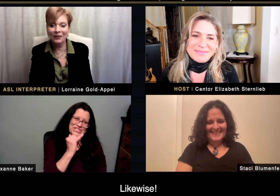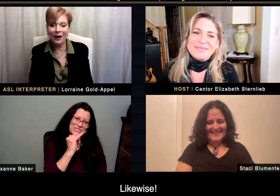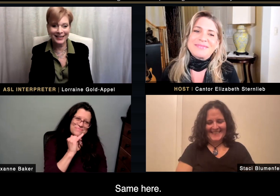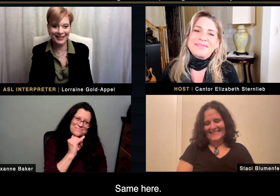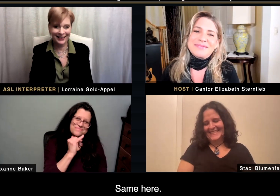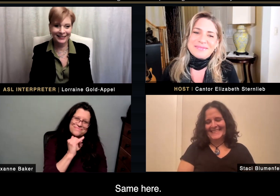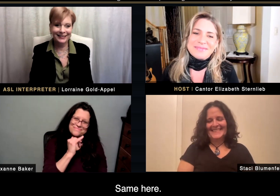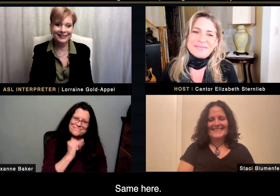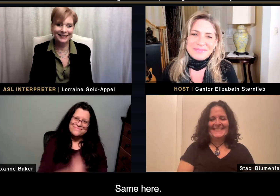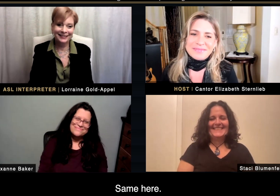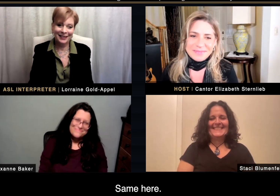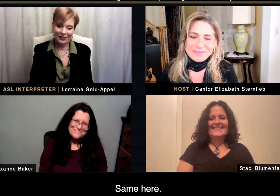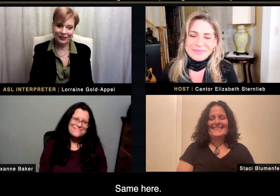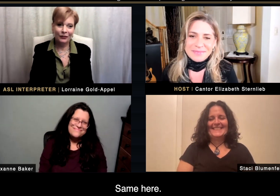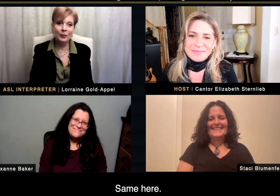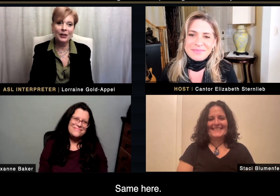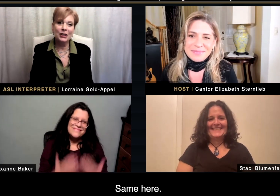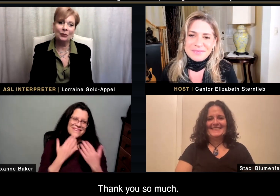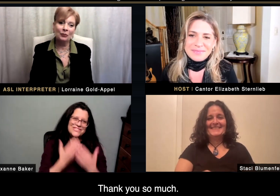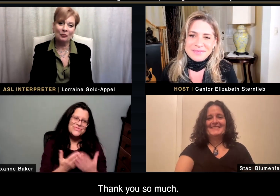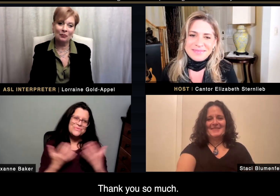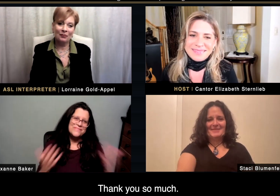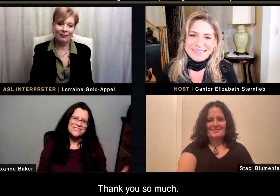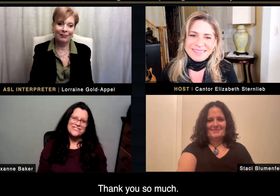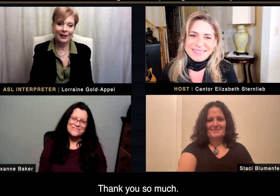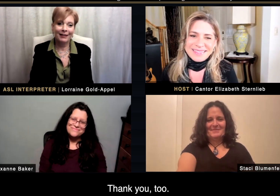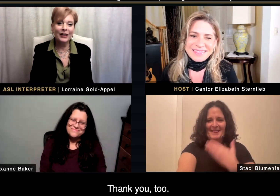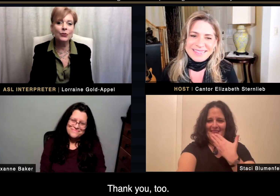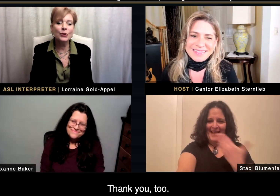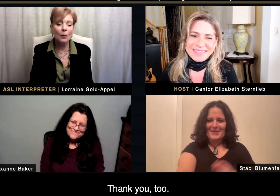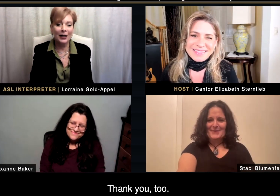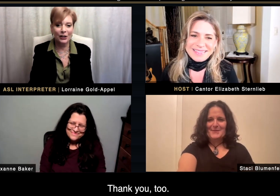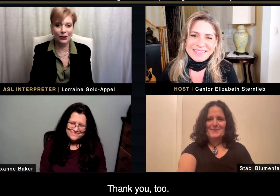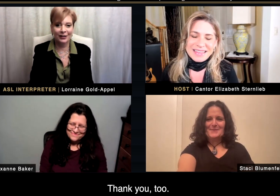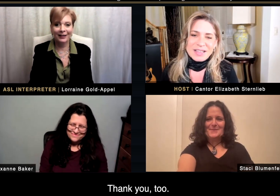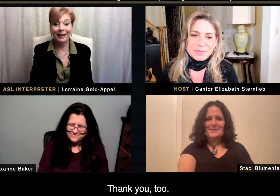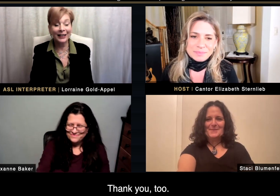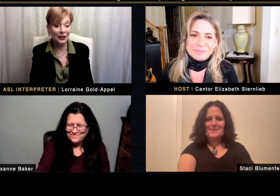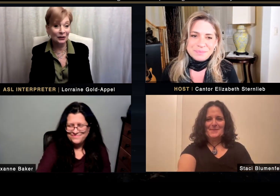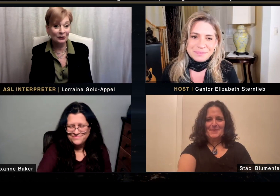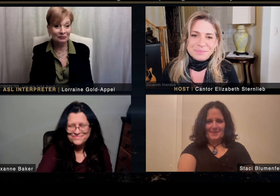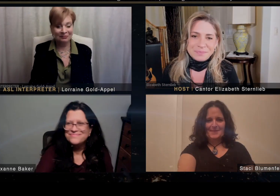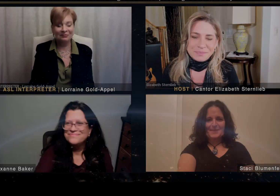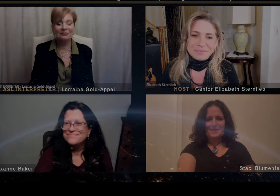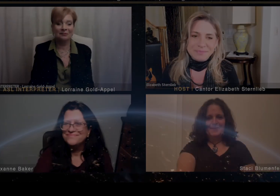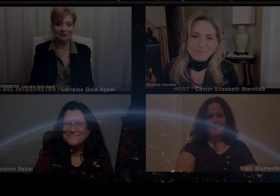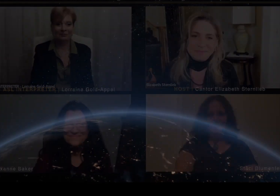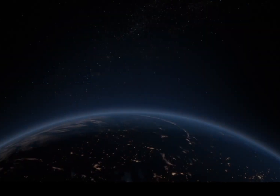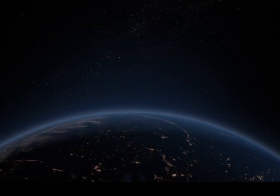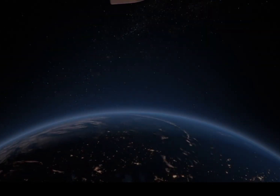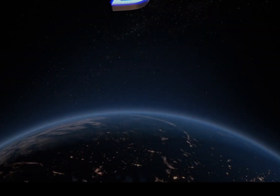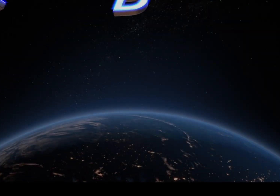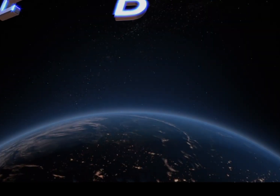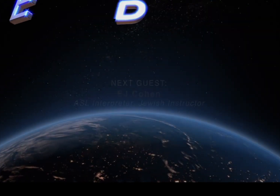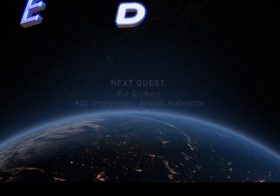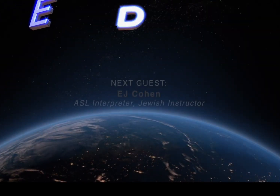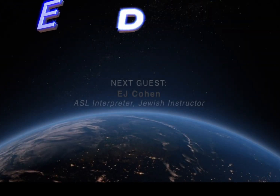Yes, likewise. For me too. Thank you so much. Thank you.